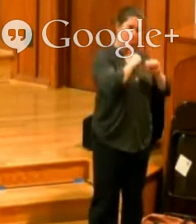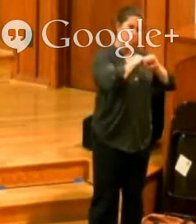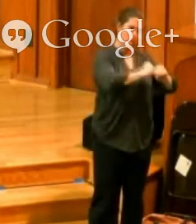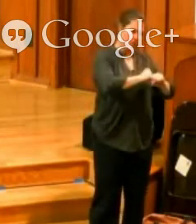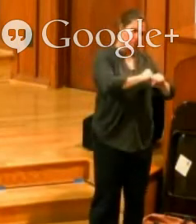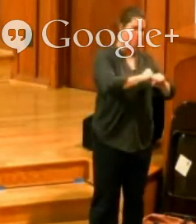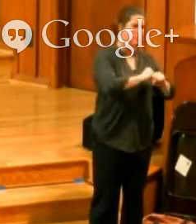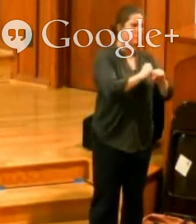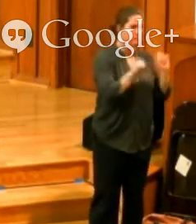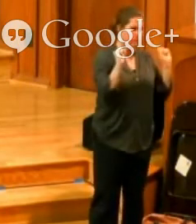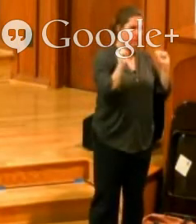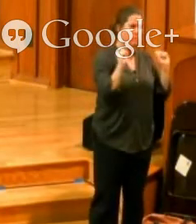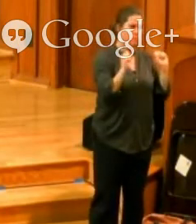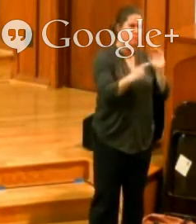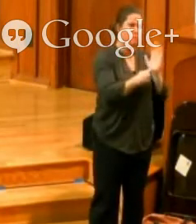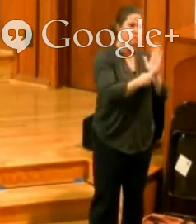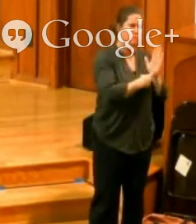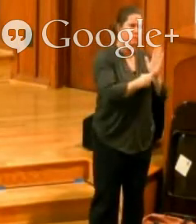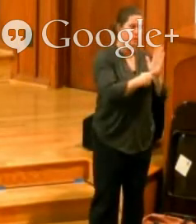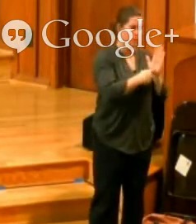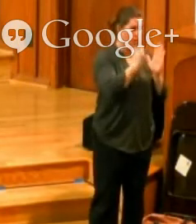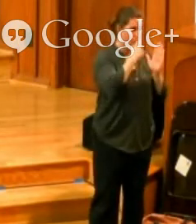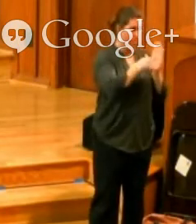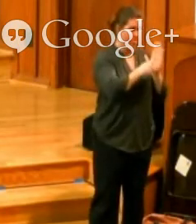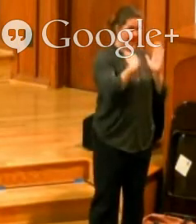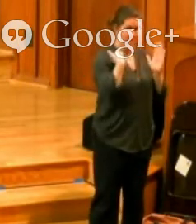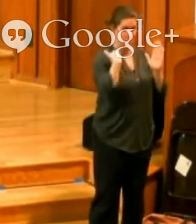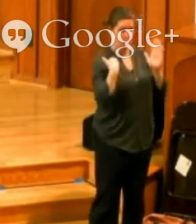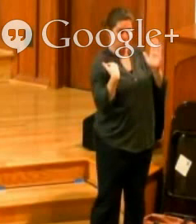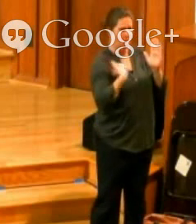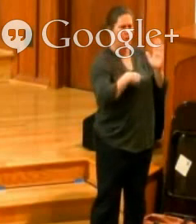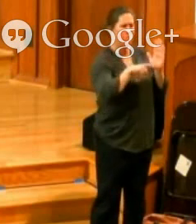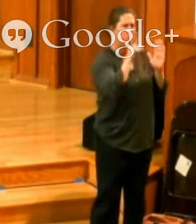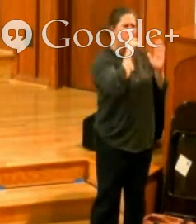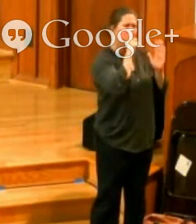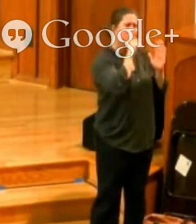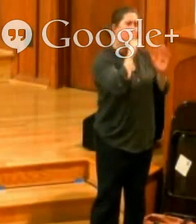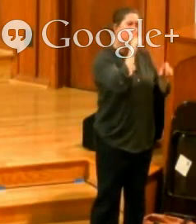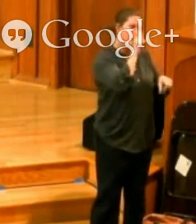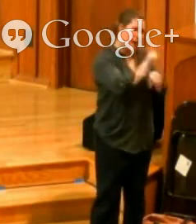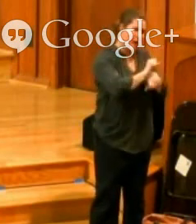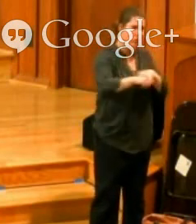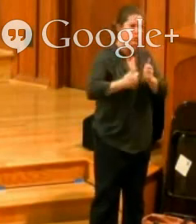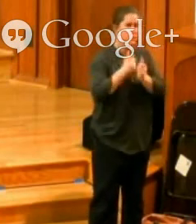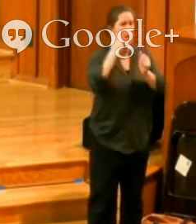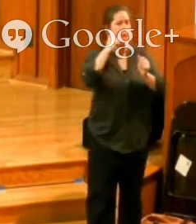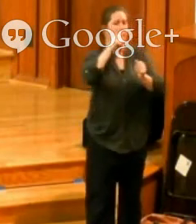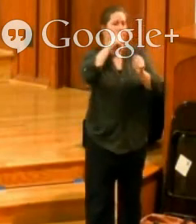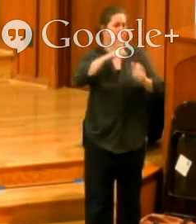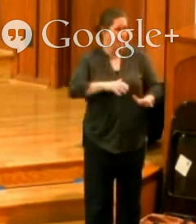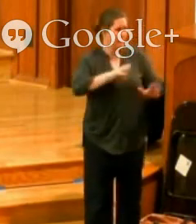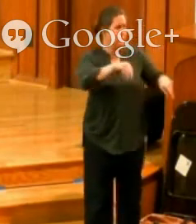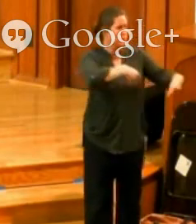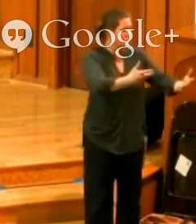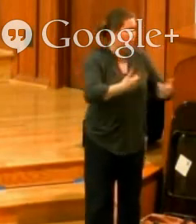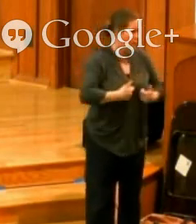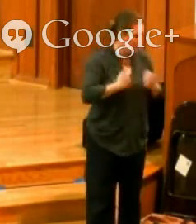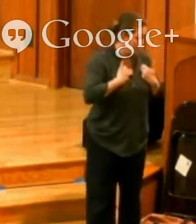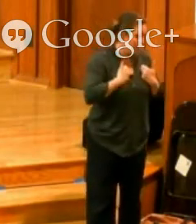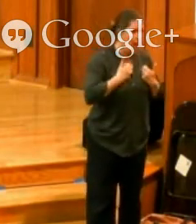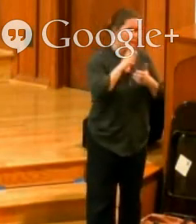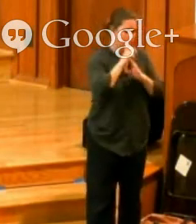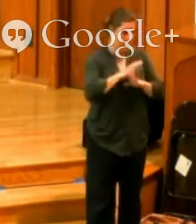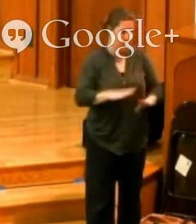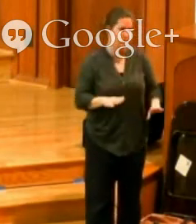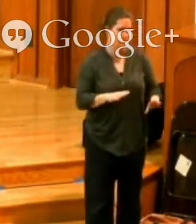safe, that is not a burden to us, but actually a blessing, that provides life and peace, and that restores